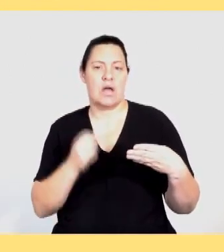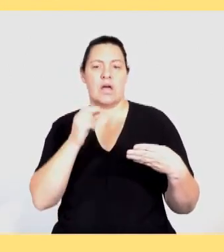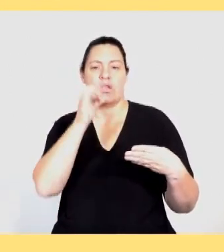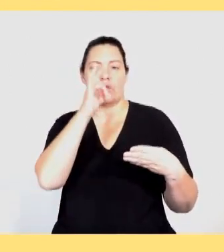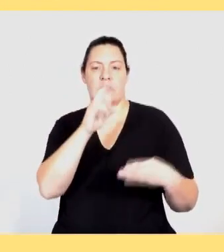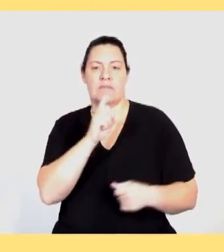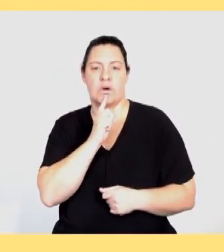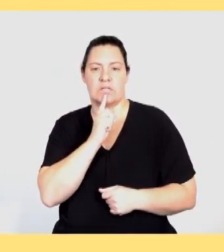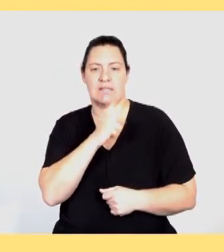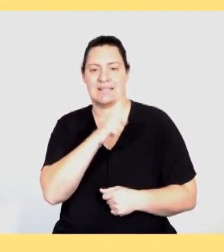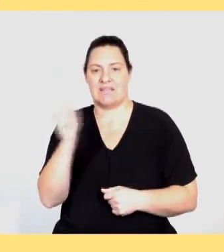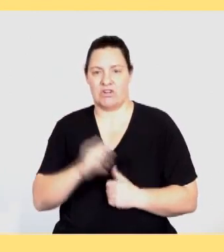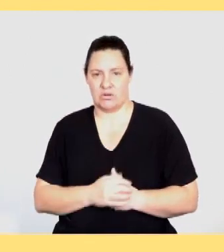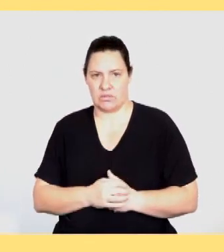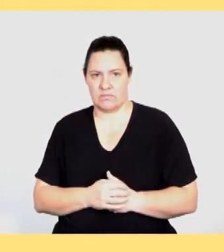You get